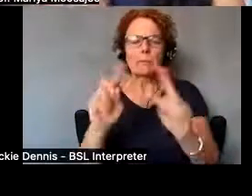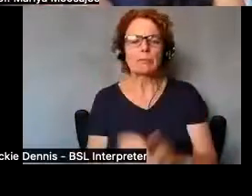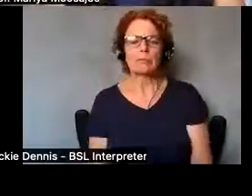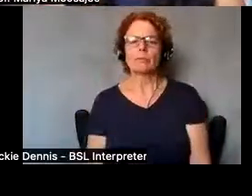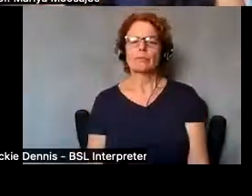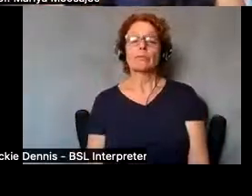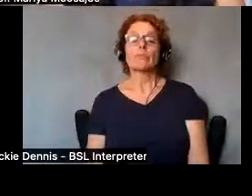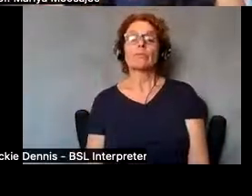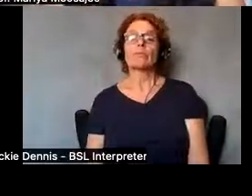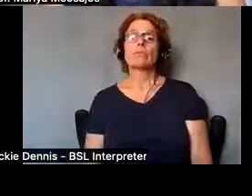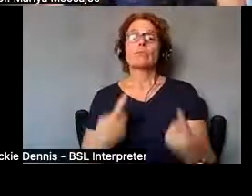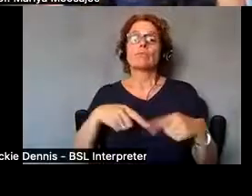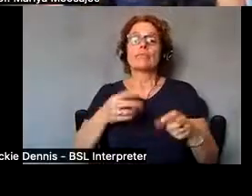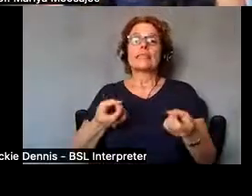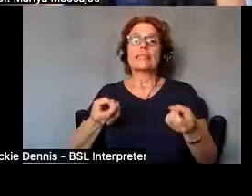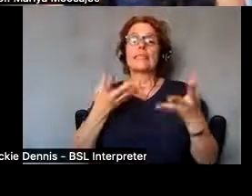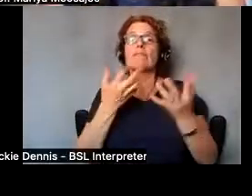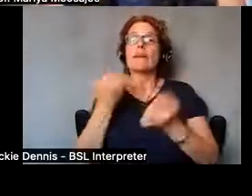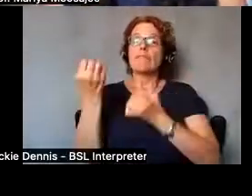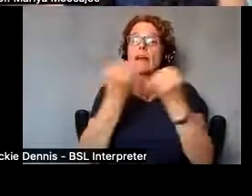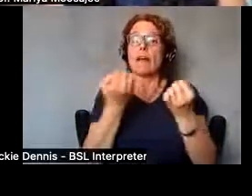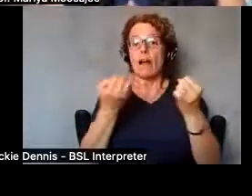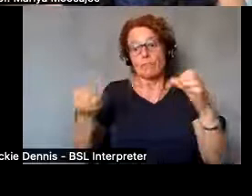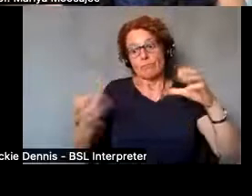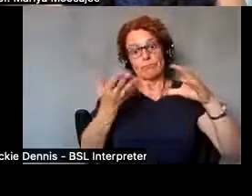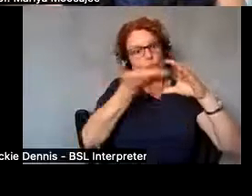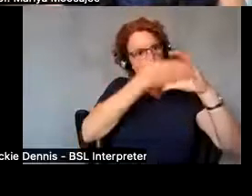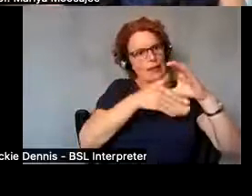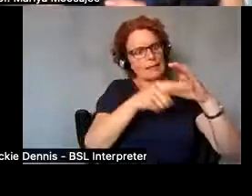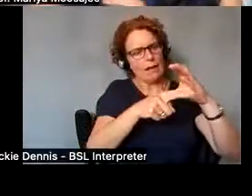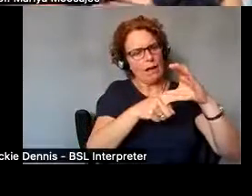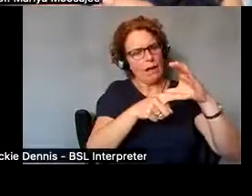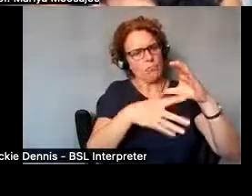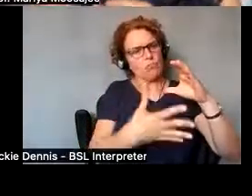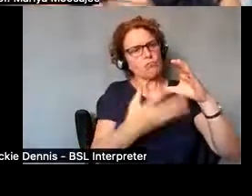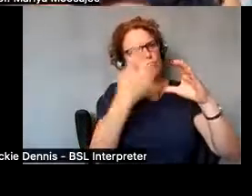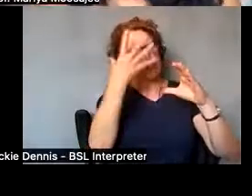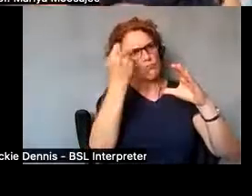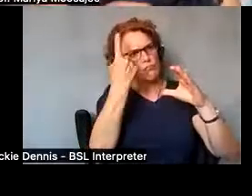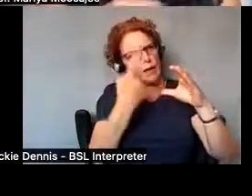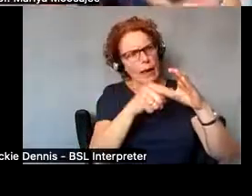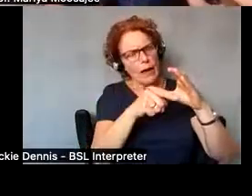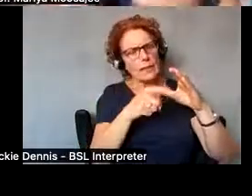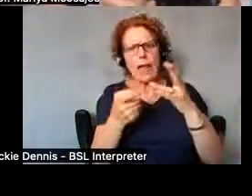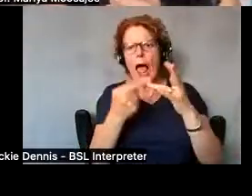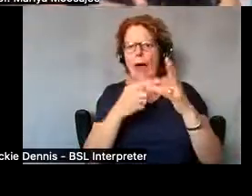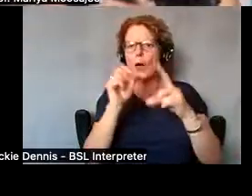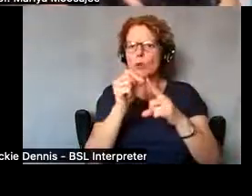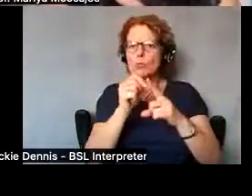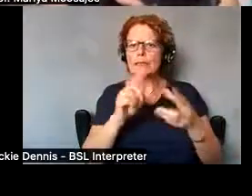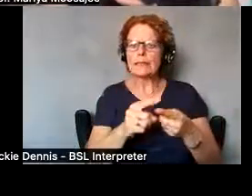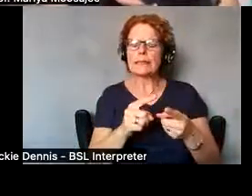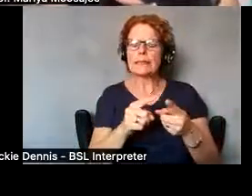delivered our vector to the retina, we then found that those other proteins fitted into